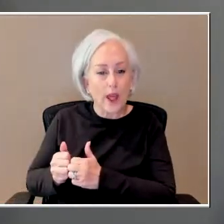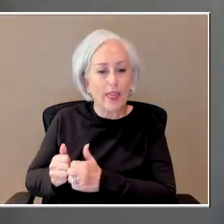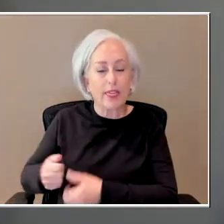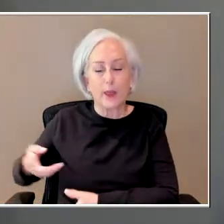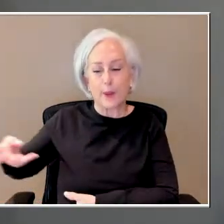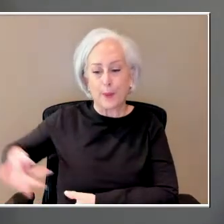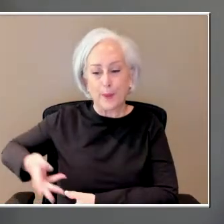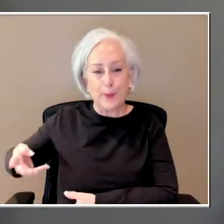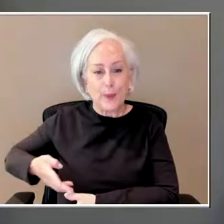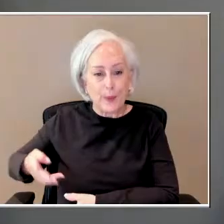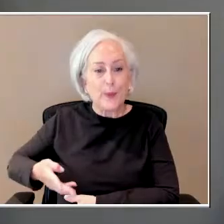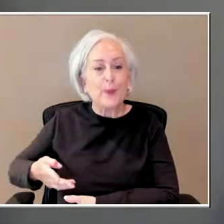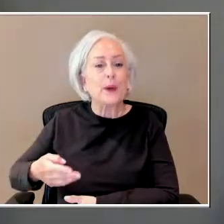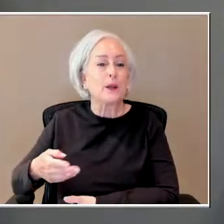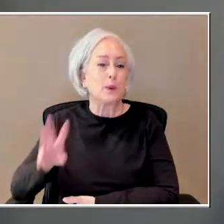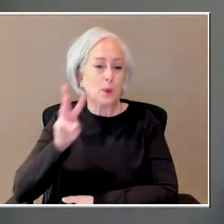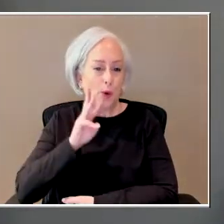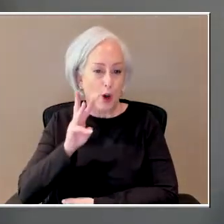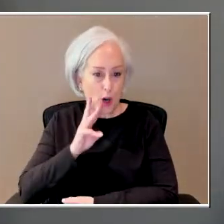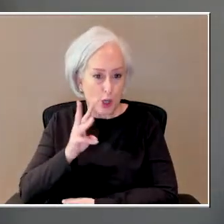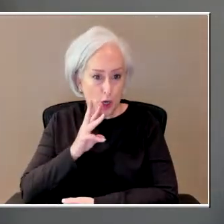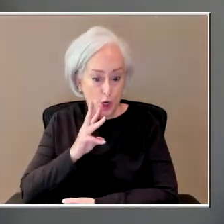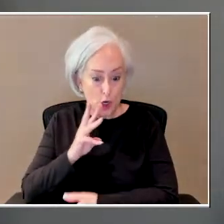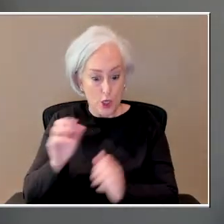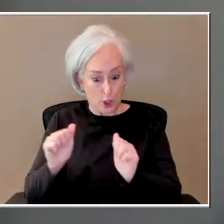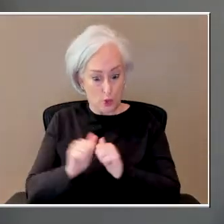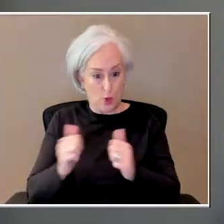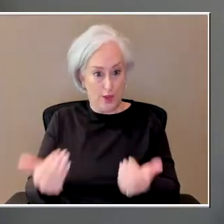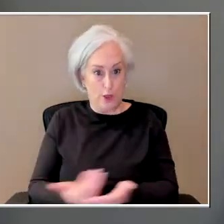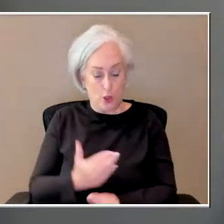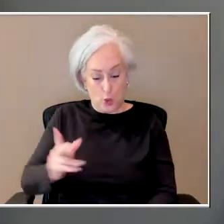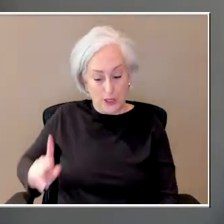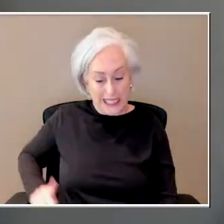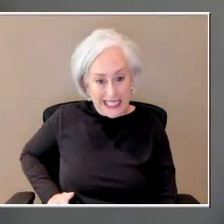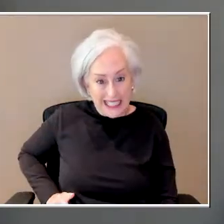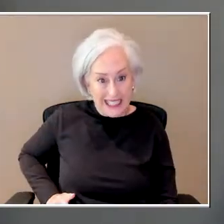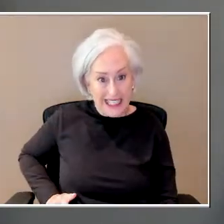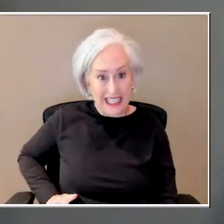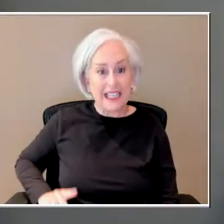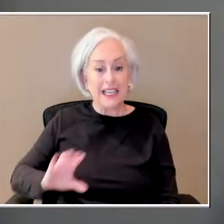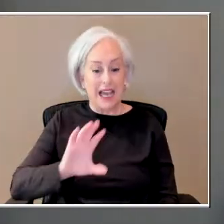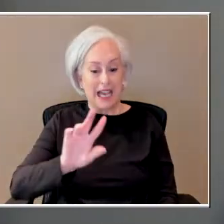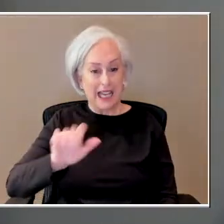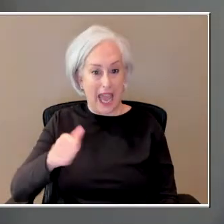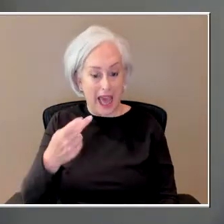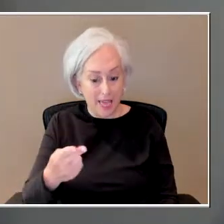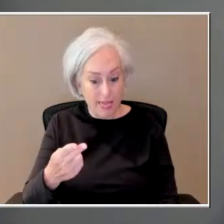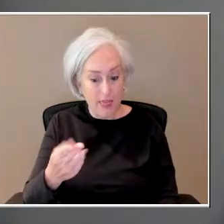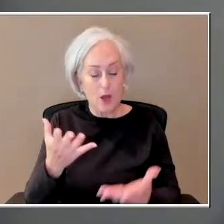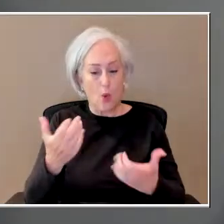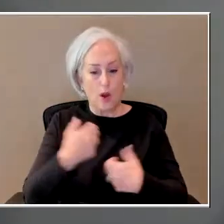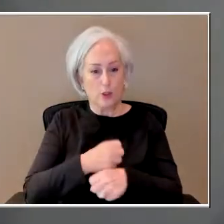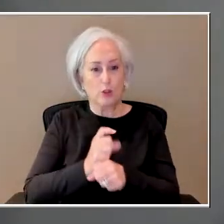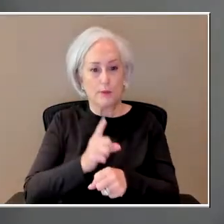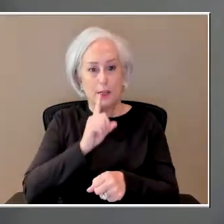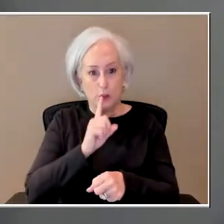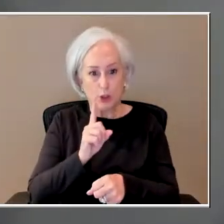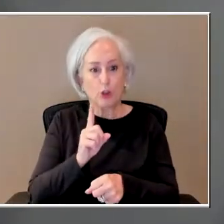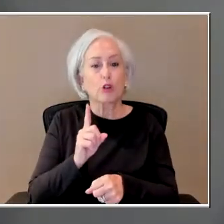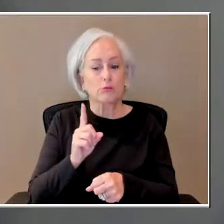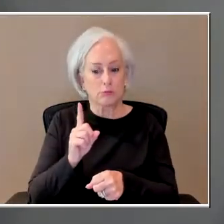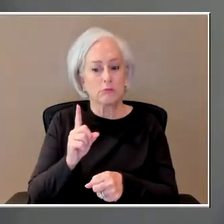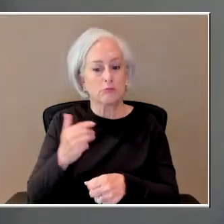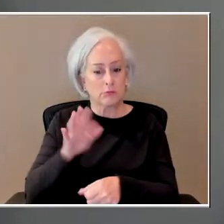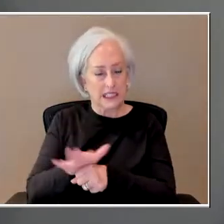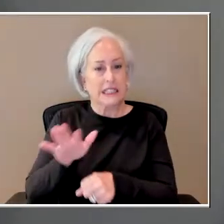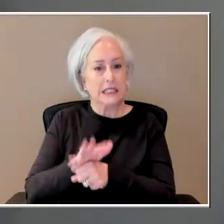cathing, we need to make sure that he has enough fluid at all times. So we use his pump to give him water